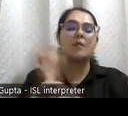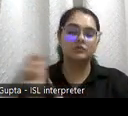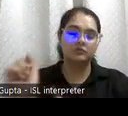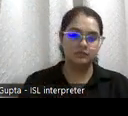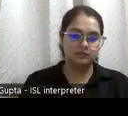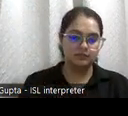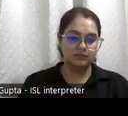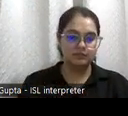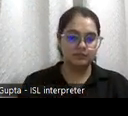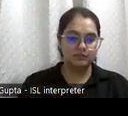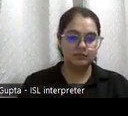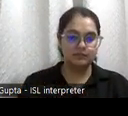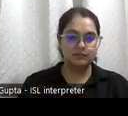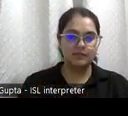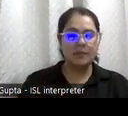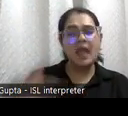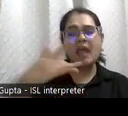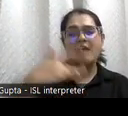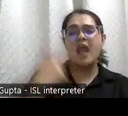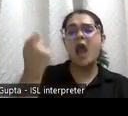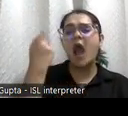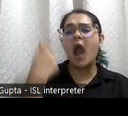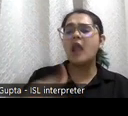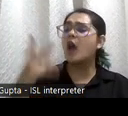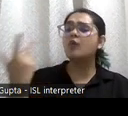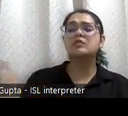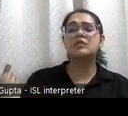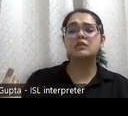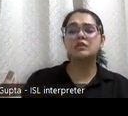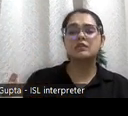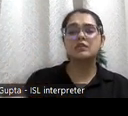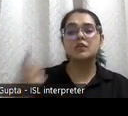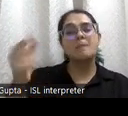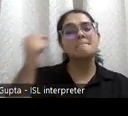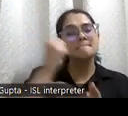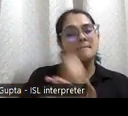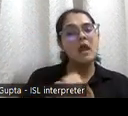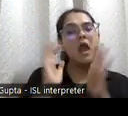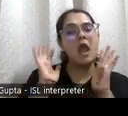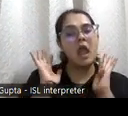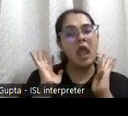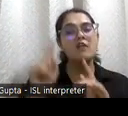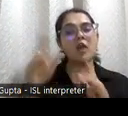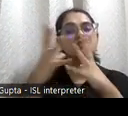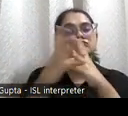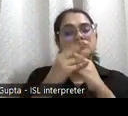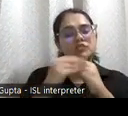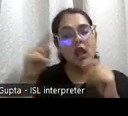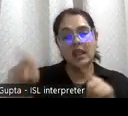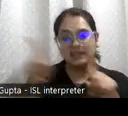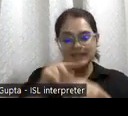build the space that allow women to become a professional, you have to solve this